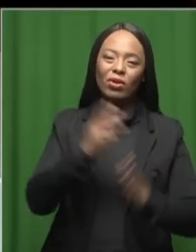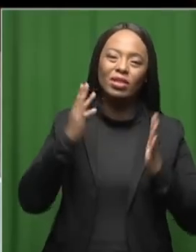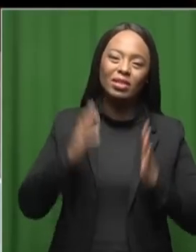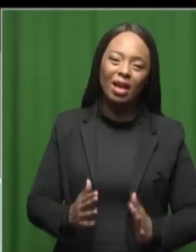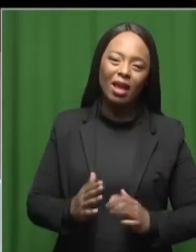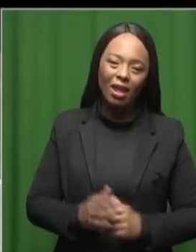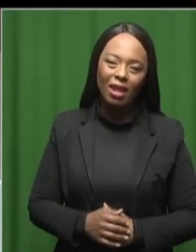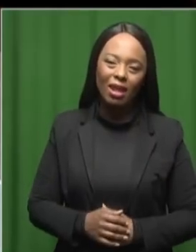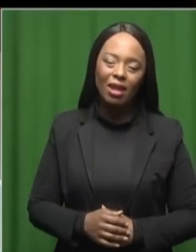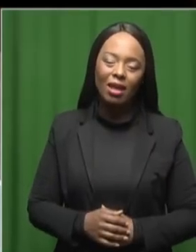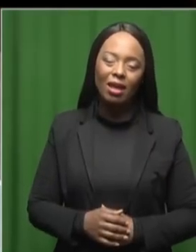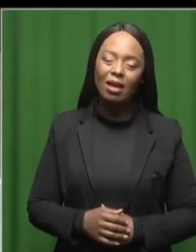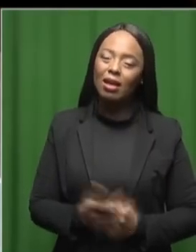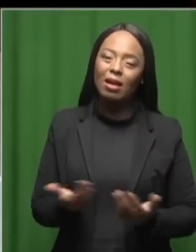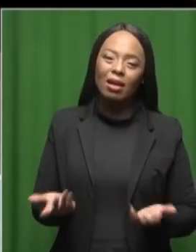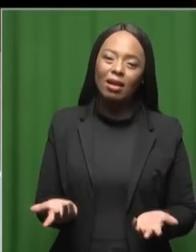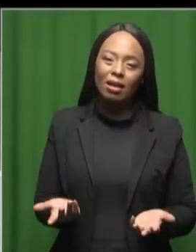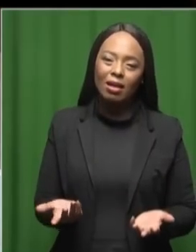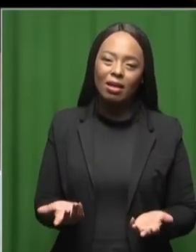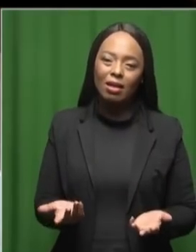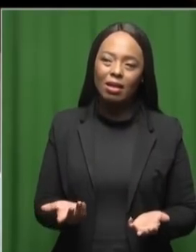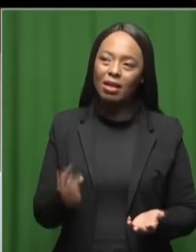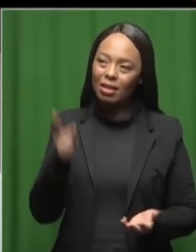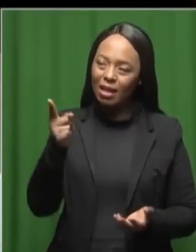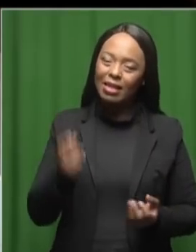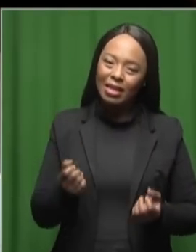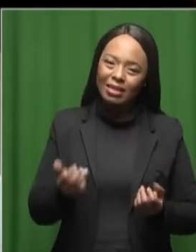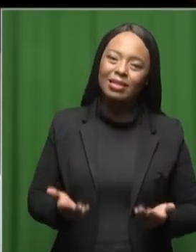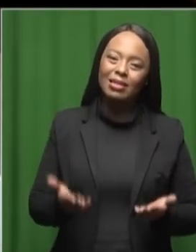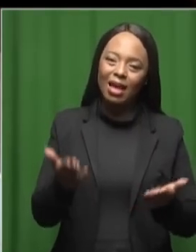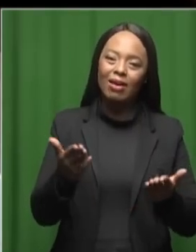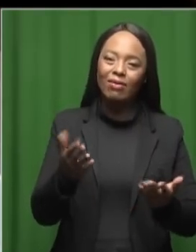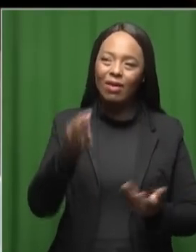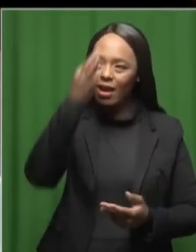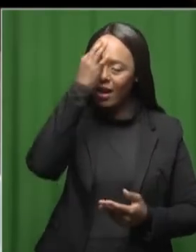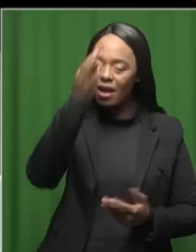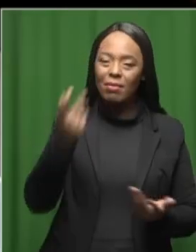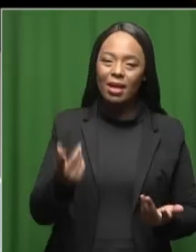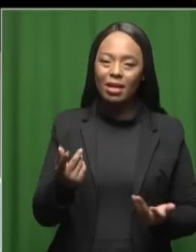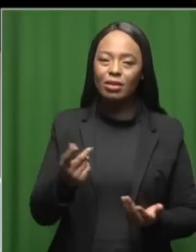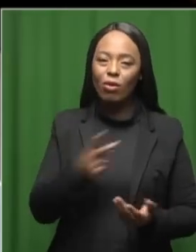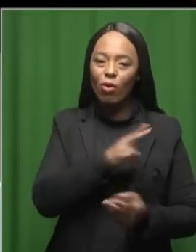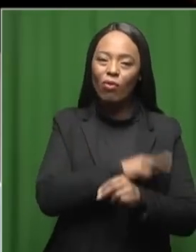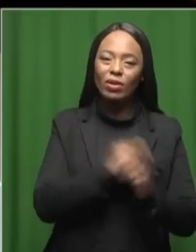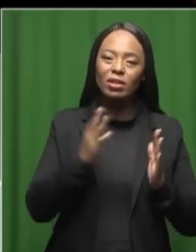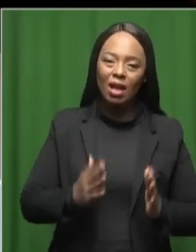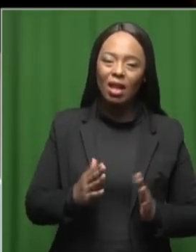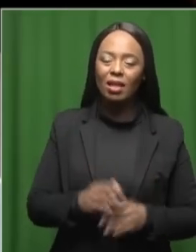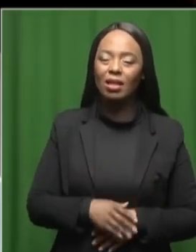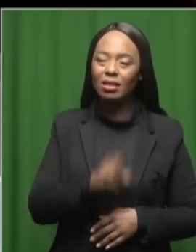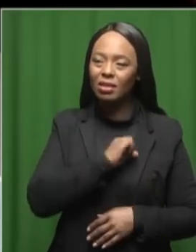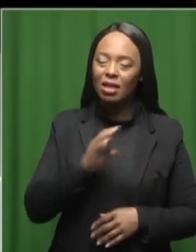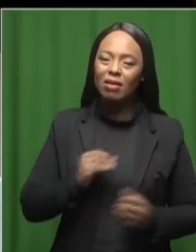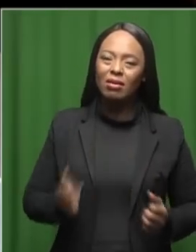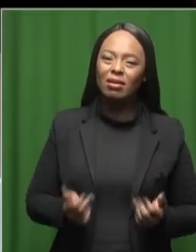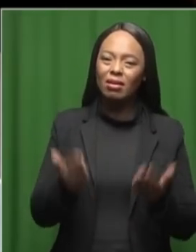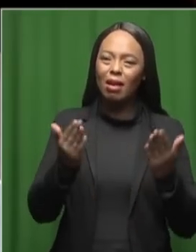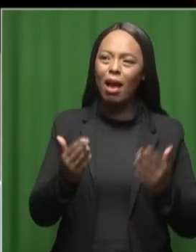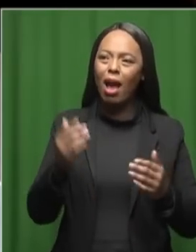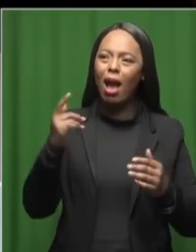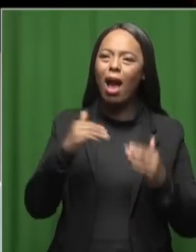are they should be called servants, government servants, basically, that are here to serve the will of the people. They're living in